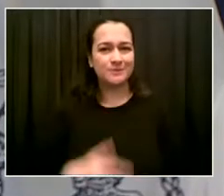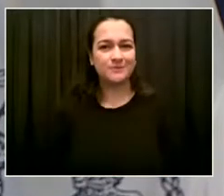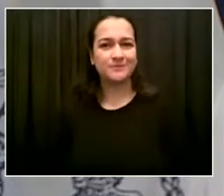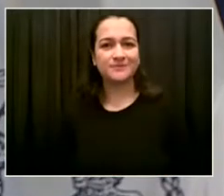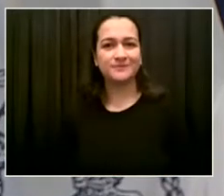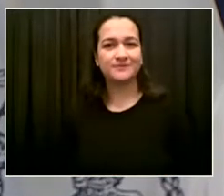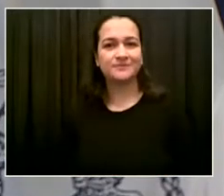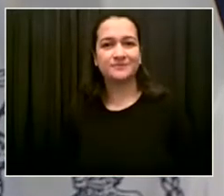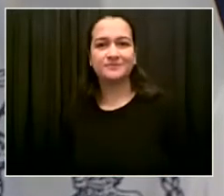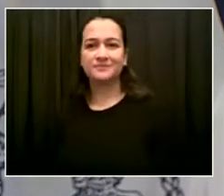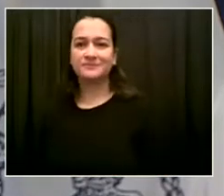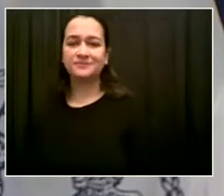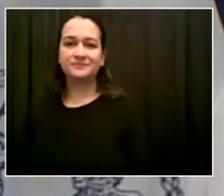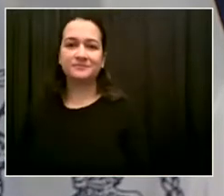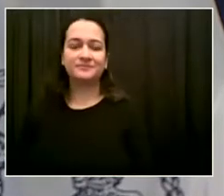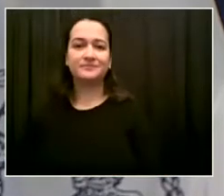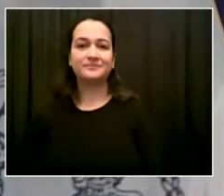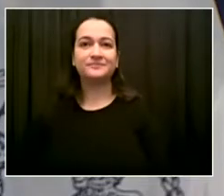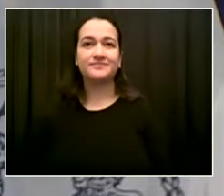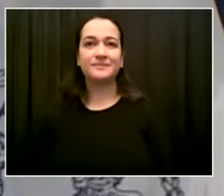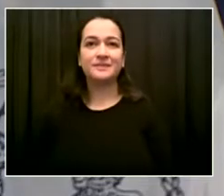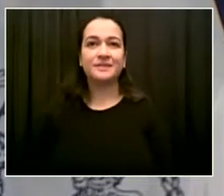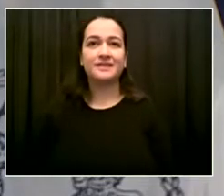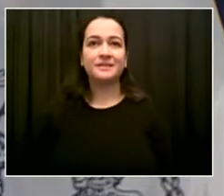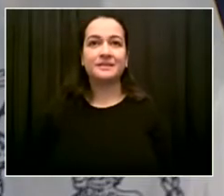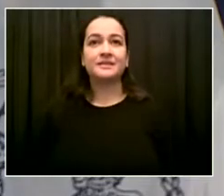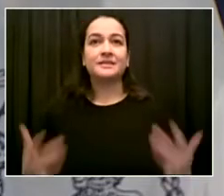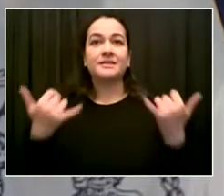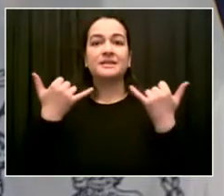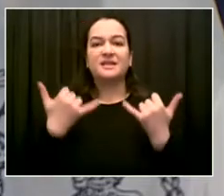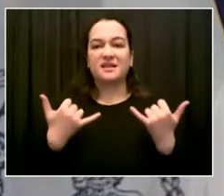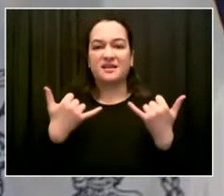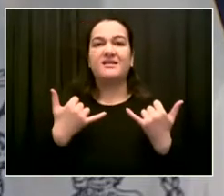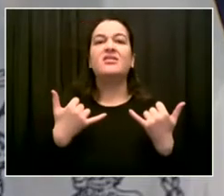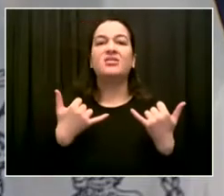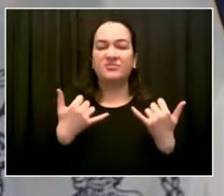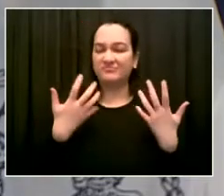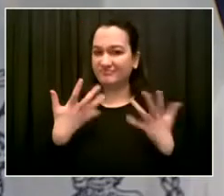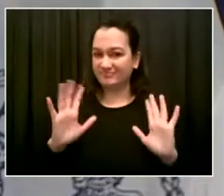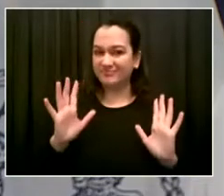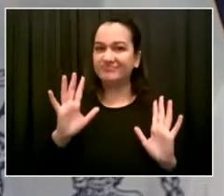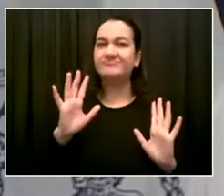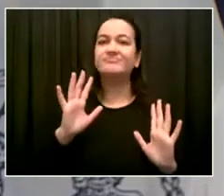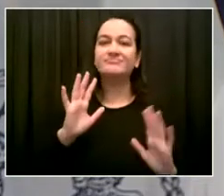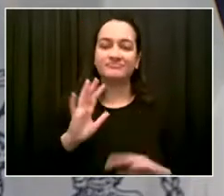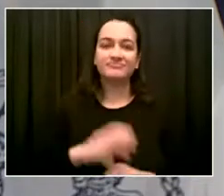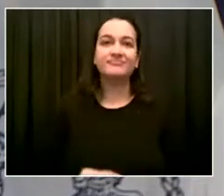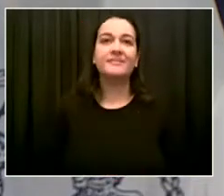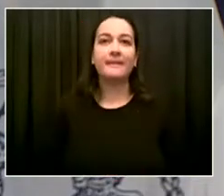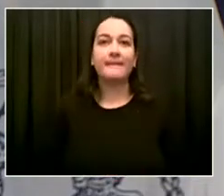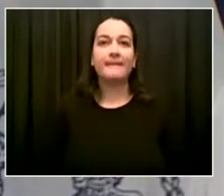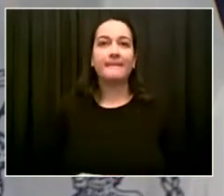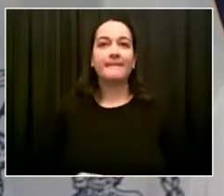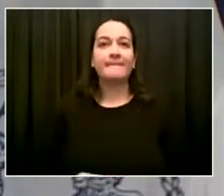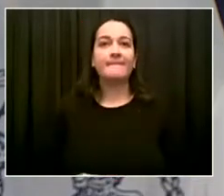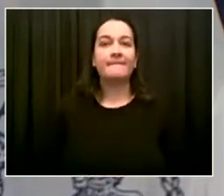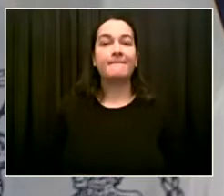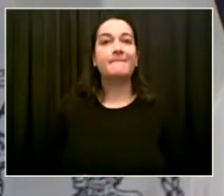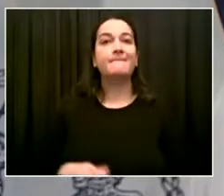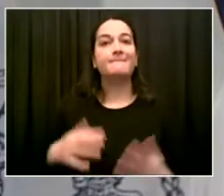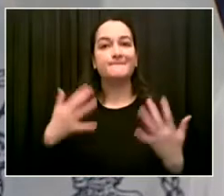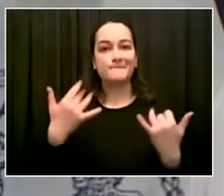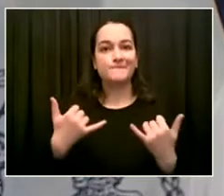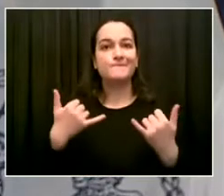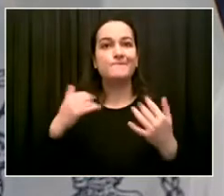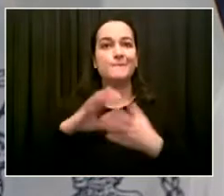look, we started out talking about making this city cleaner and greener. All of these pieces actually are connecting nicely. What we're doing with